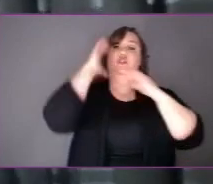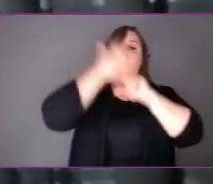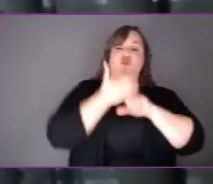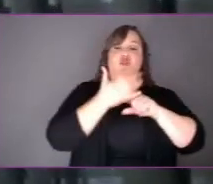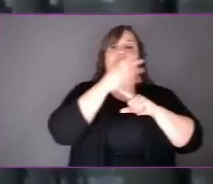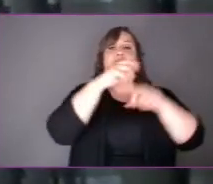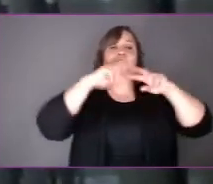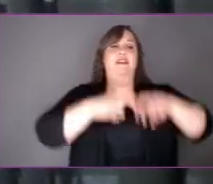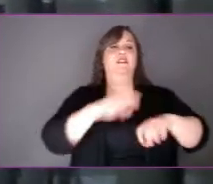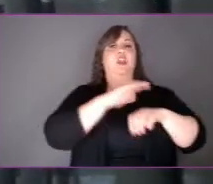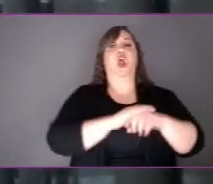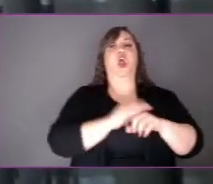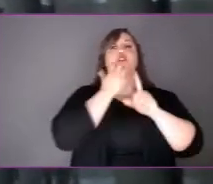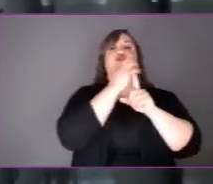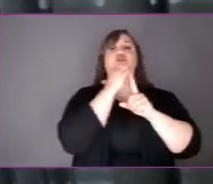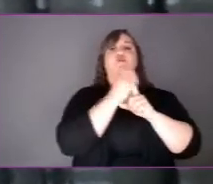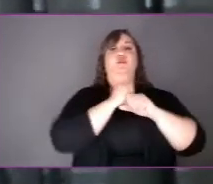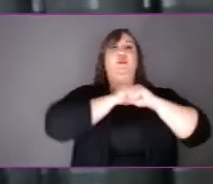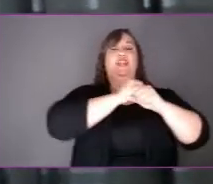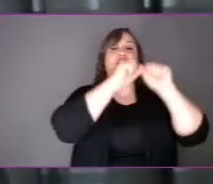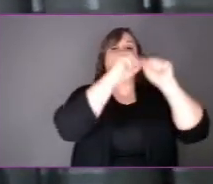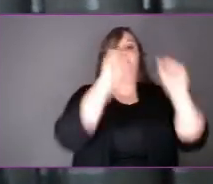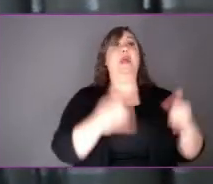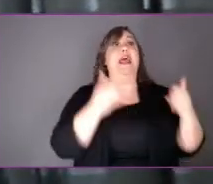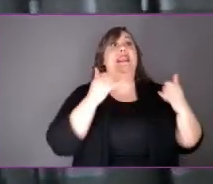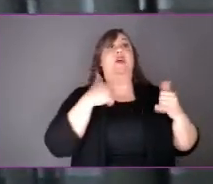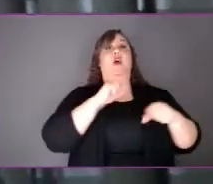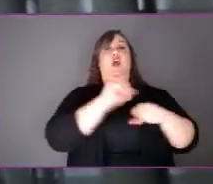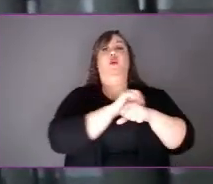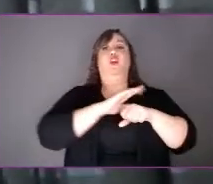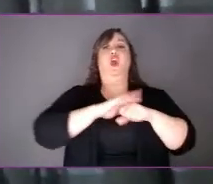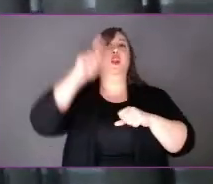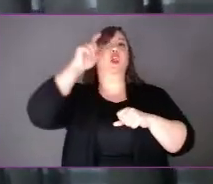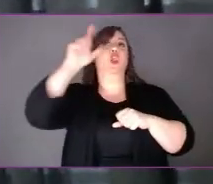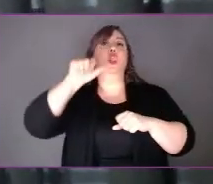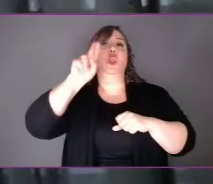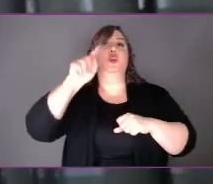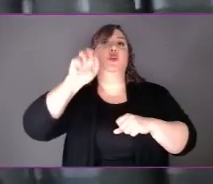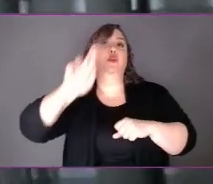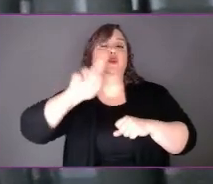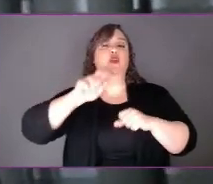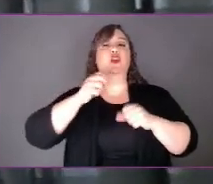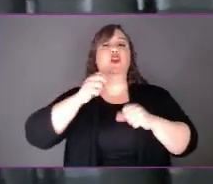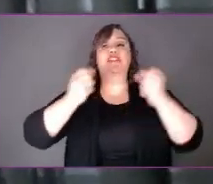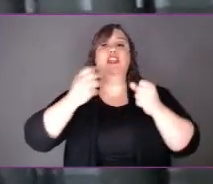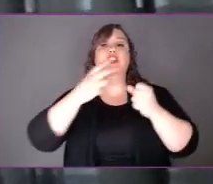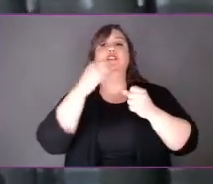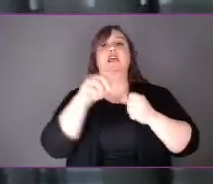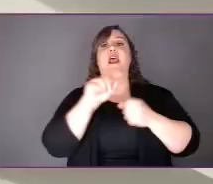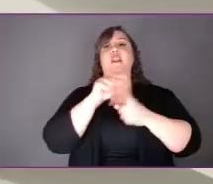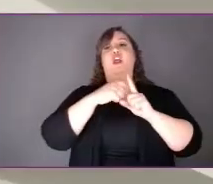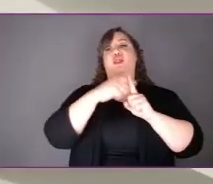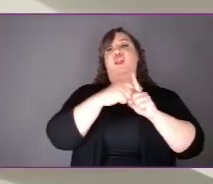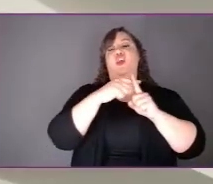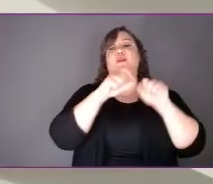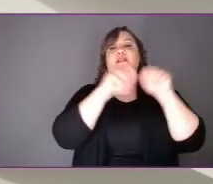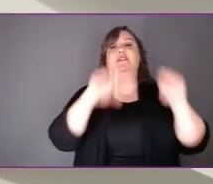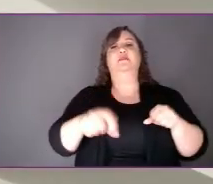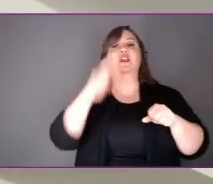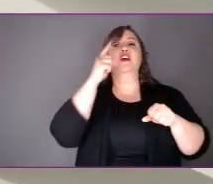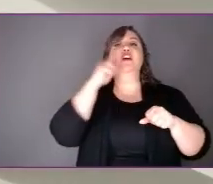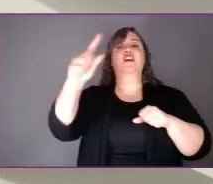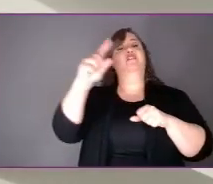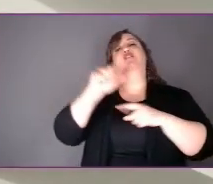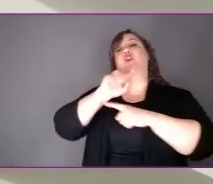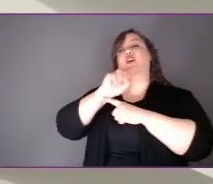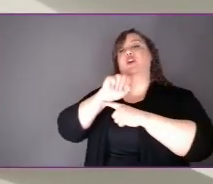protection systems. I am now working on lunar vehicles and thermal systems for the Orion spacecraft for the Artemis mission. Hi, my name is